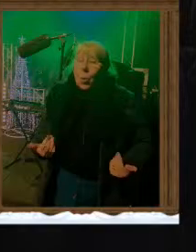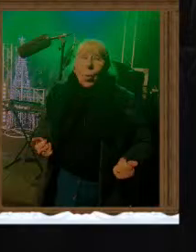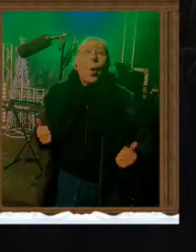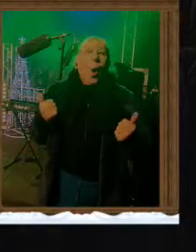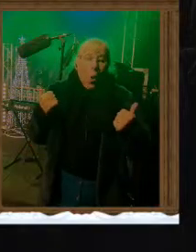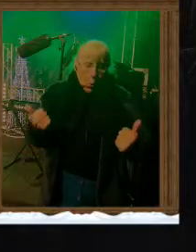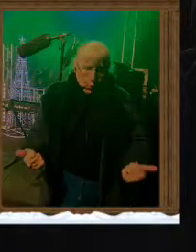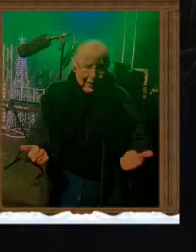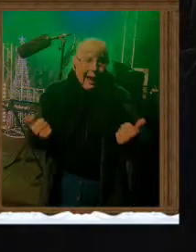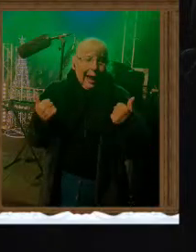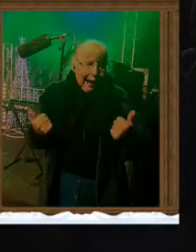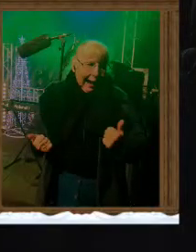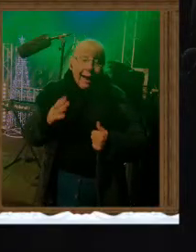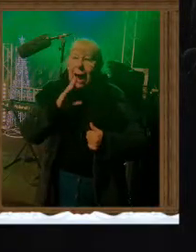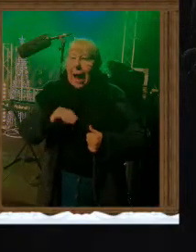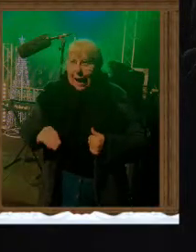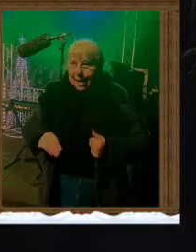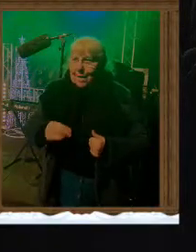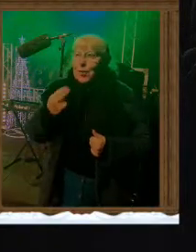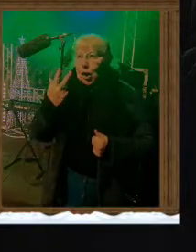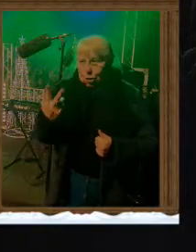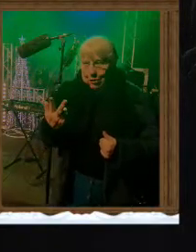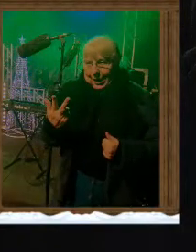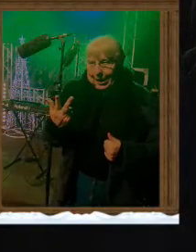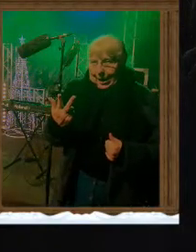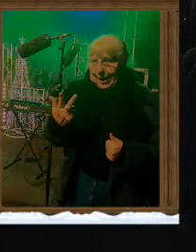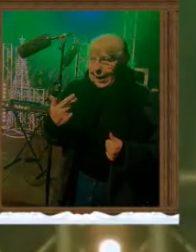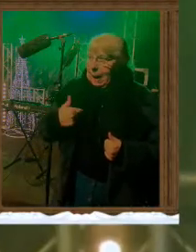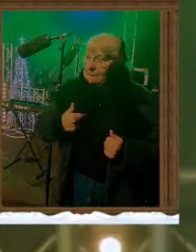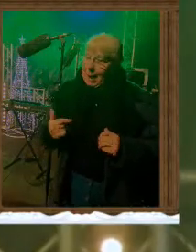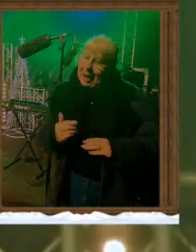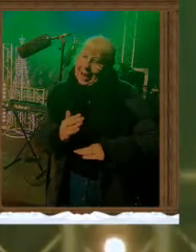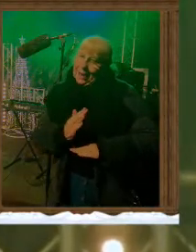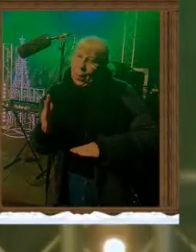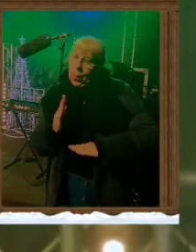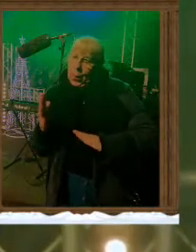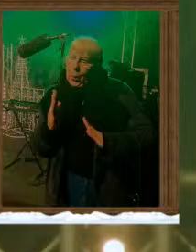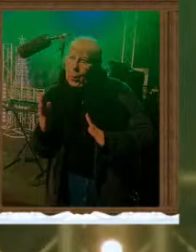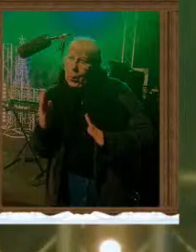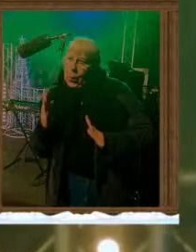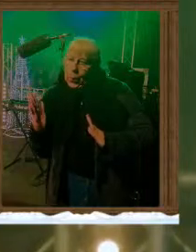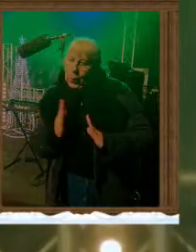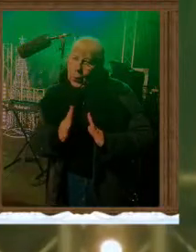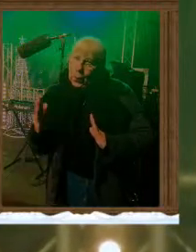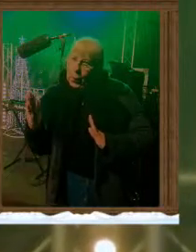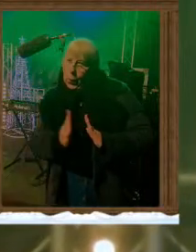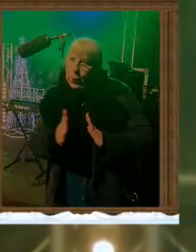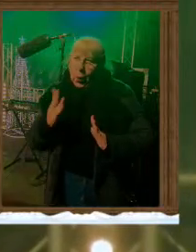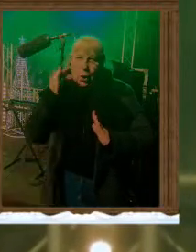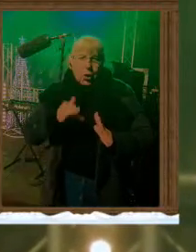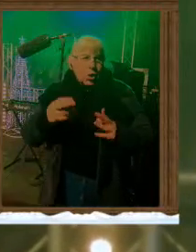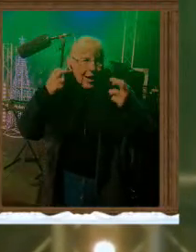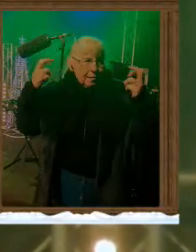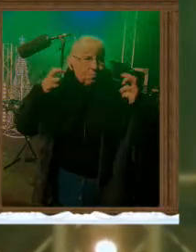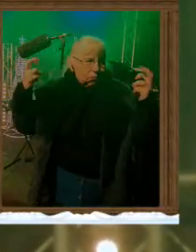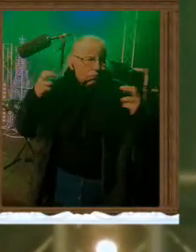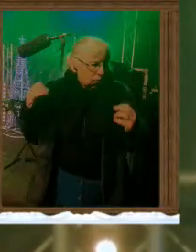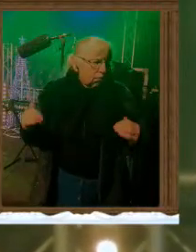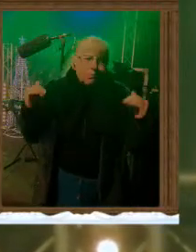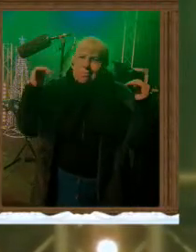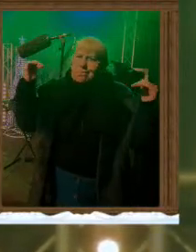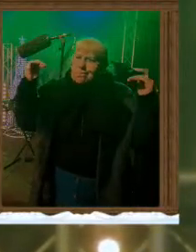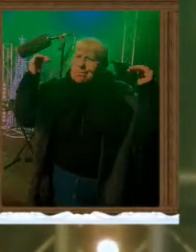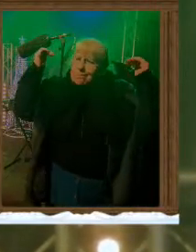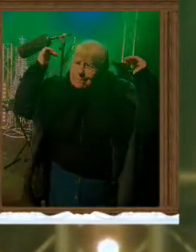Yeah! Okay, on the count of three, I'm going to use my cheerometer to measure your cheer. You need to cheer as loud,